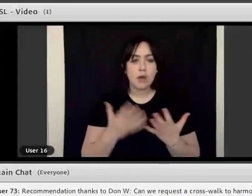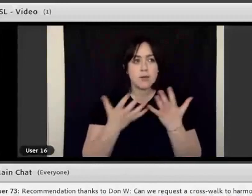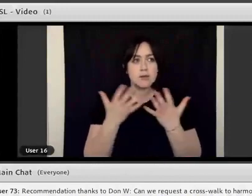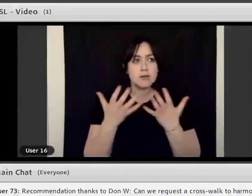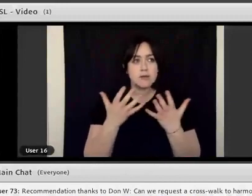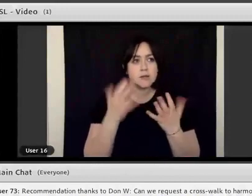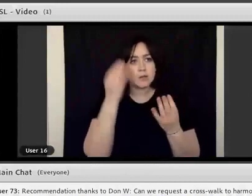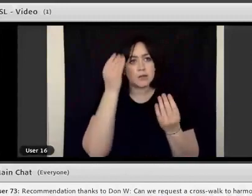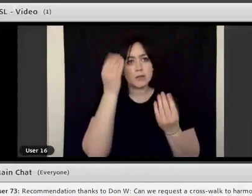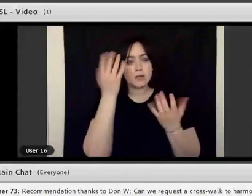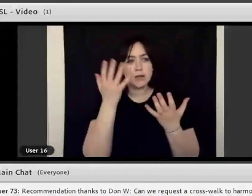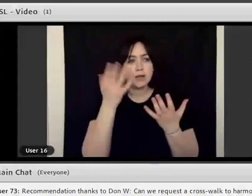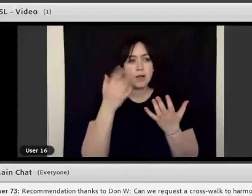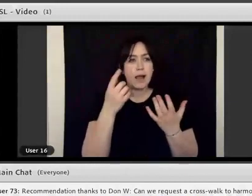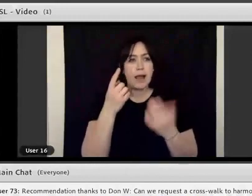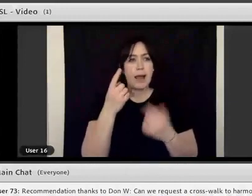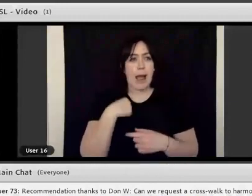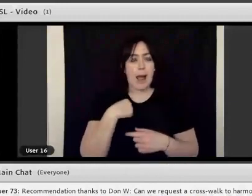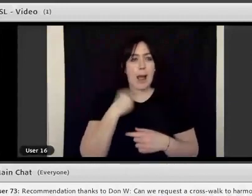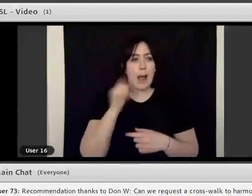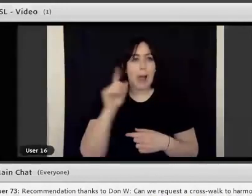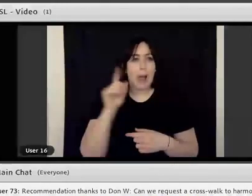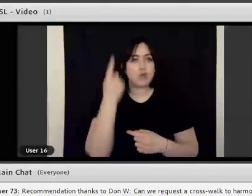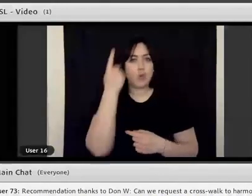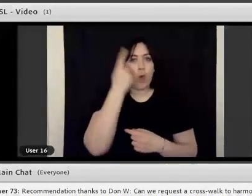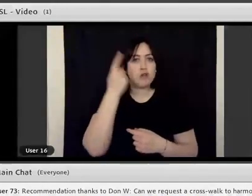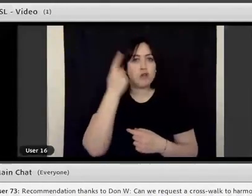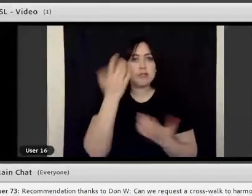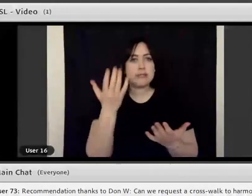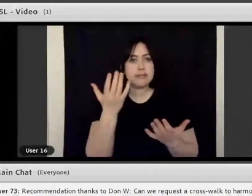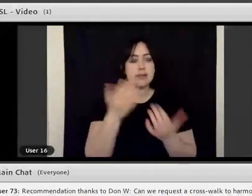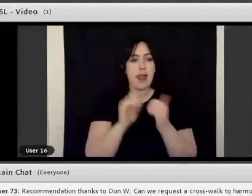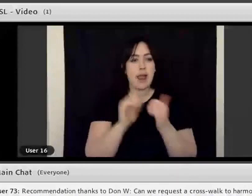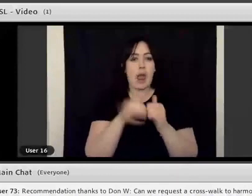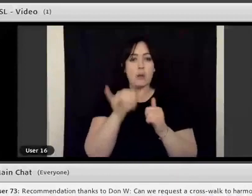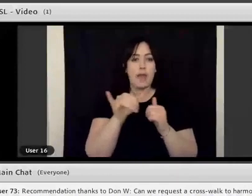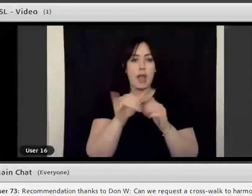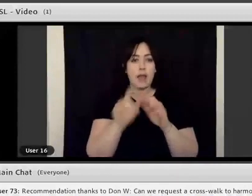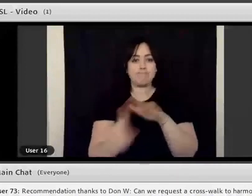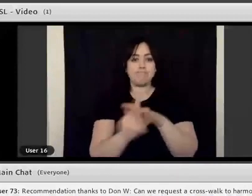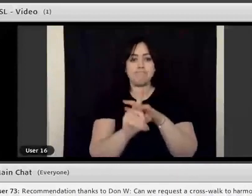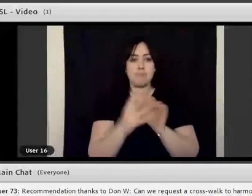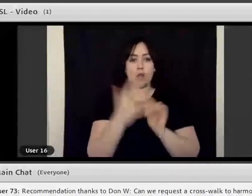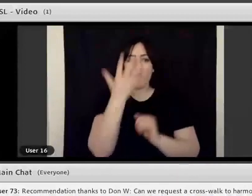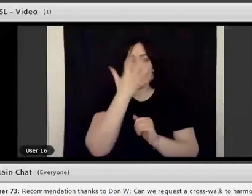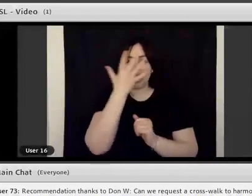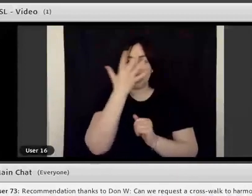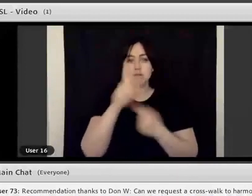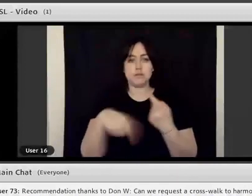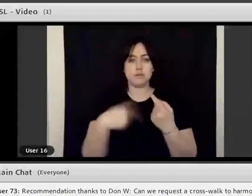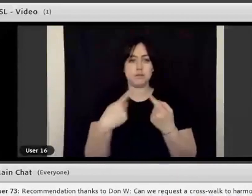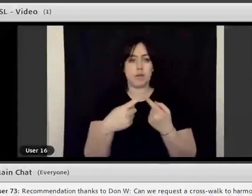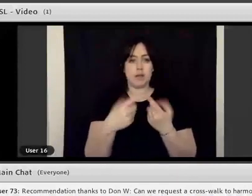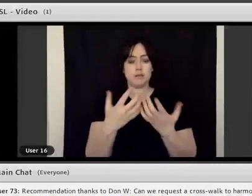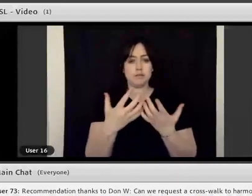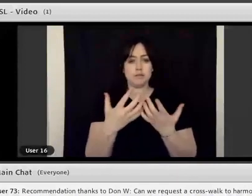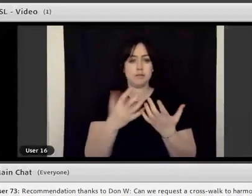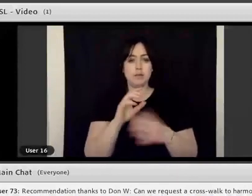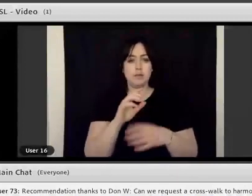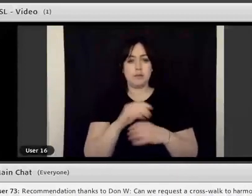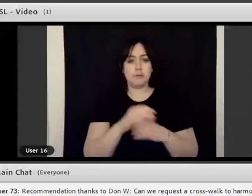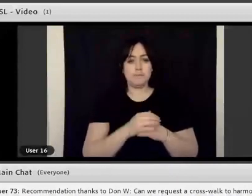I'm just wondering about how that would appear once you have a decision tree,